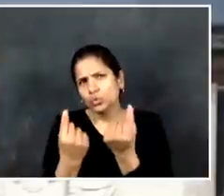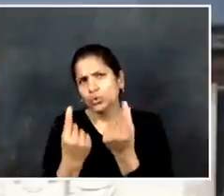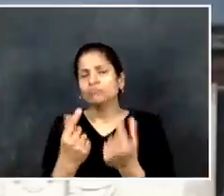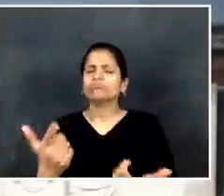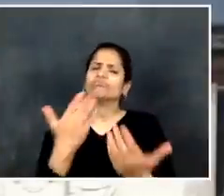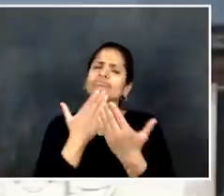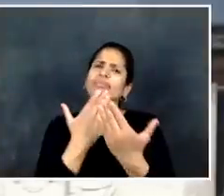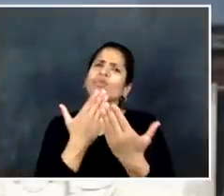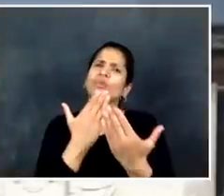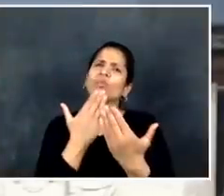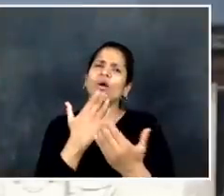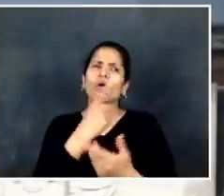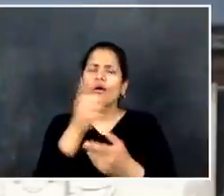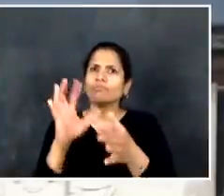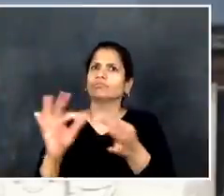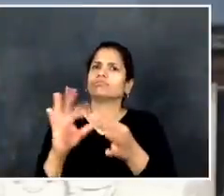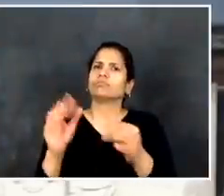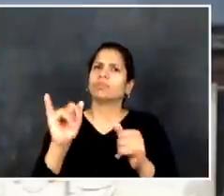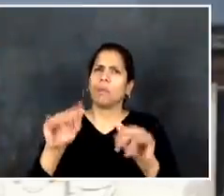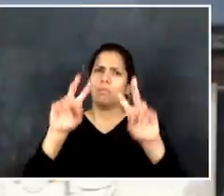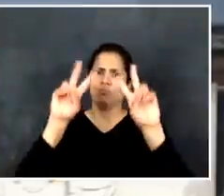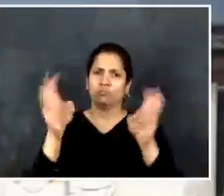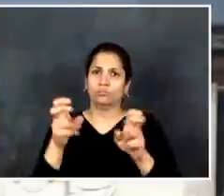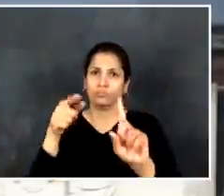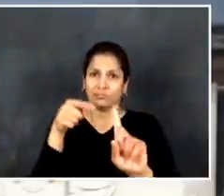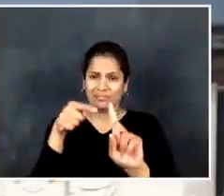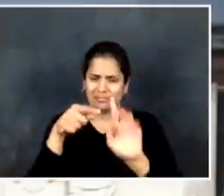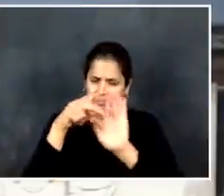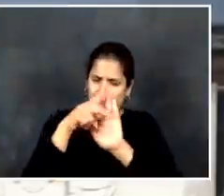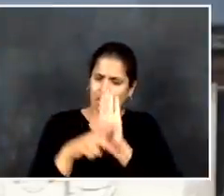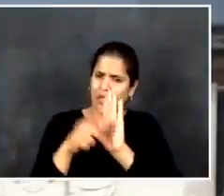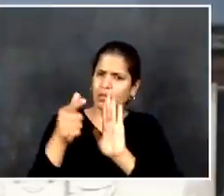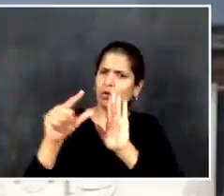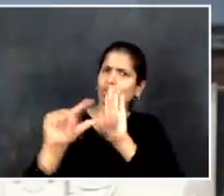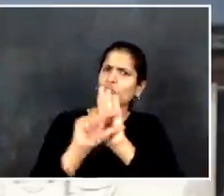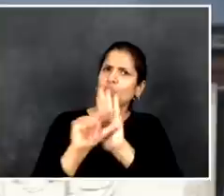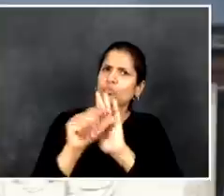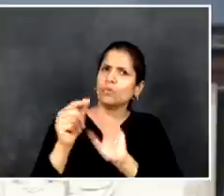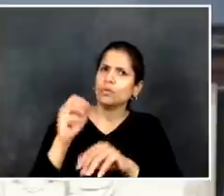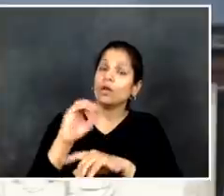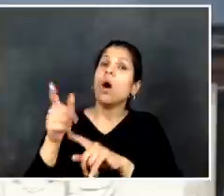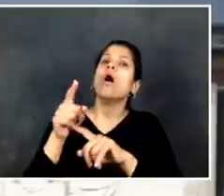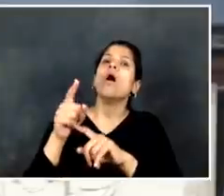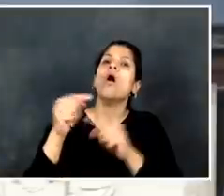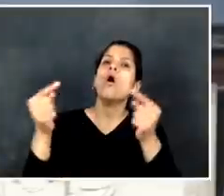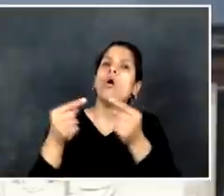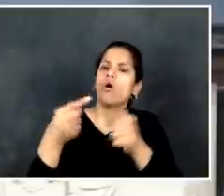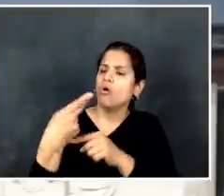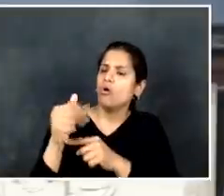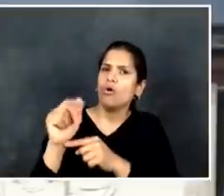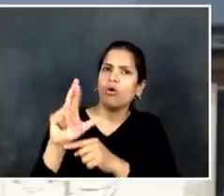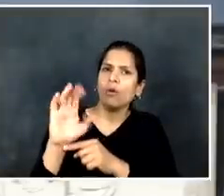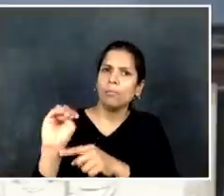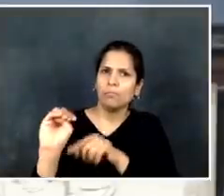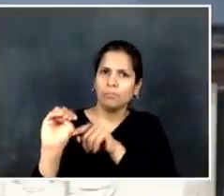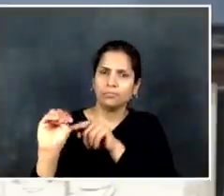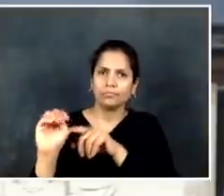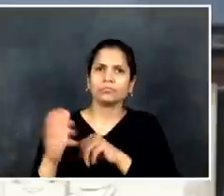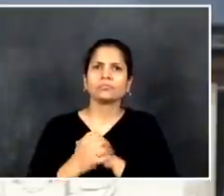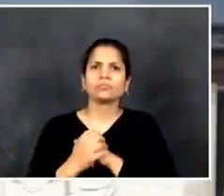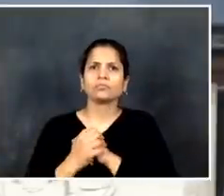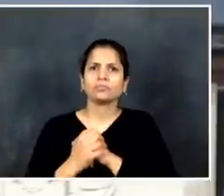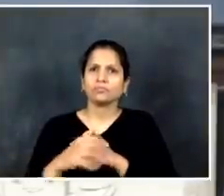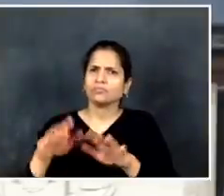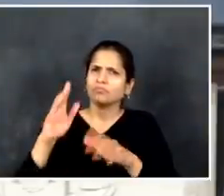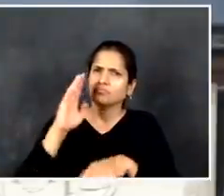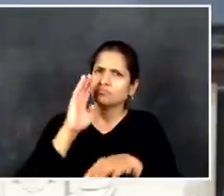now the first focus, again, is to help the seniors who can graduate, maximize the online learning, and getting those